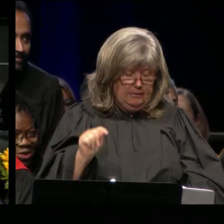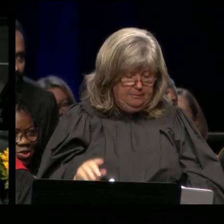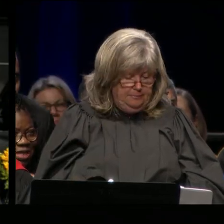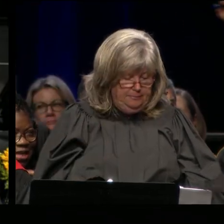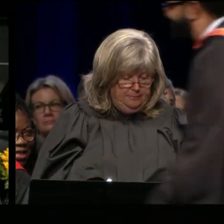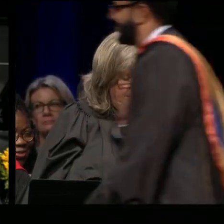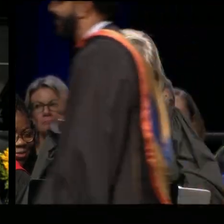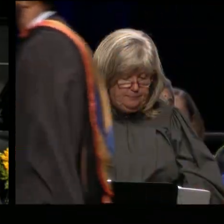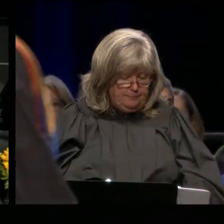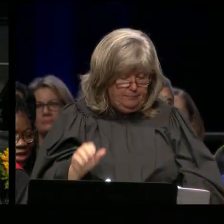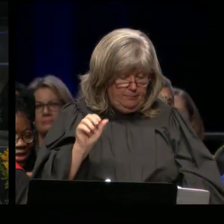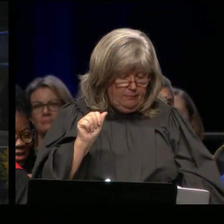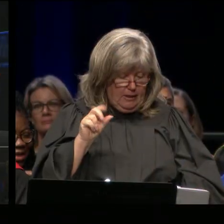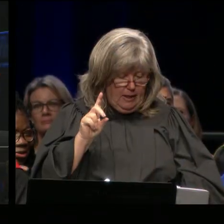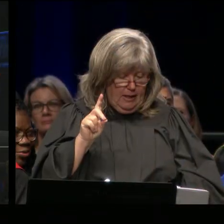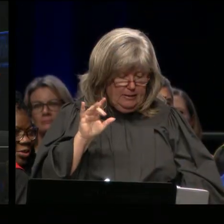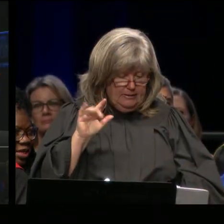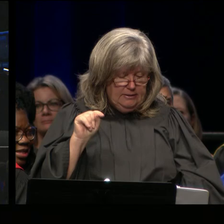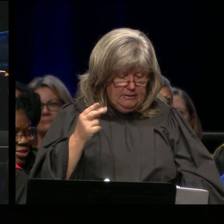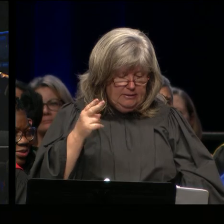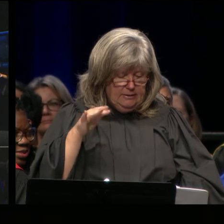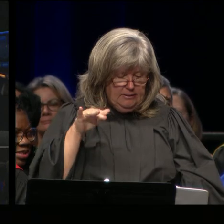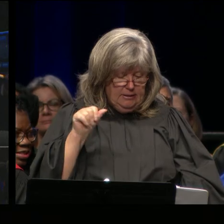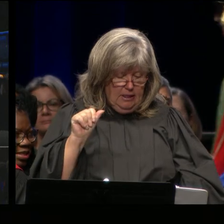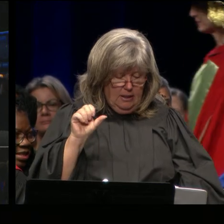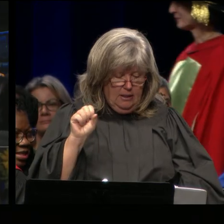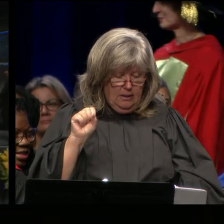Aditya Shankar.